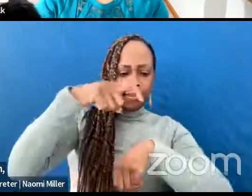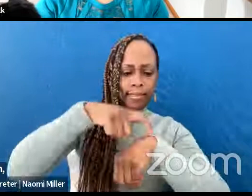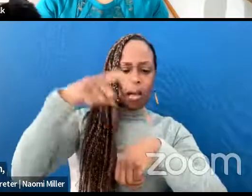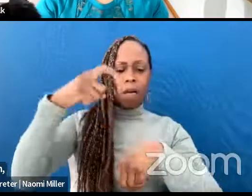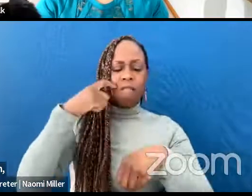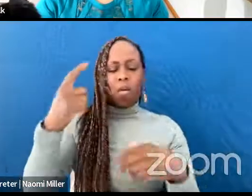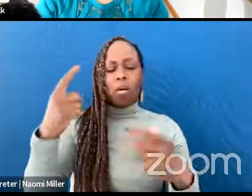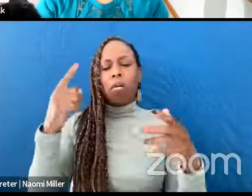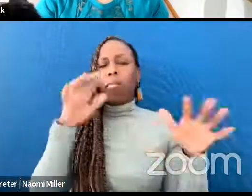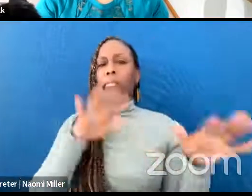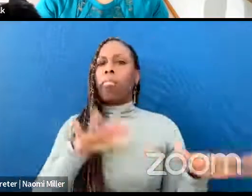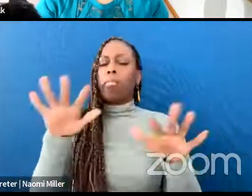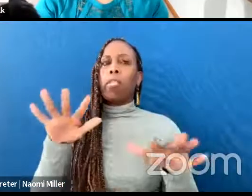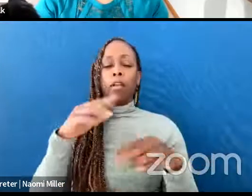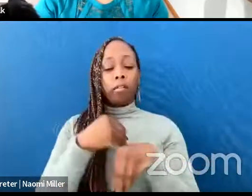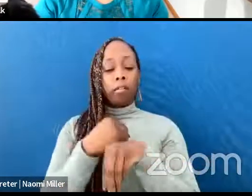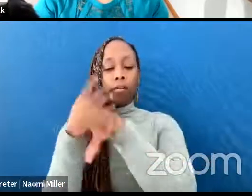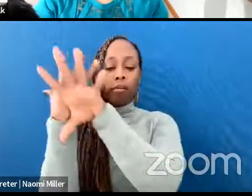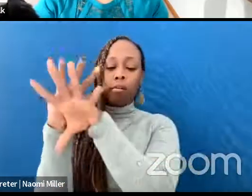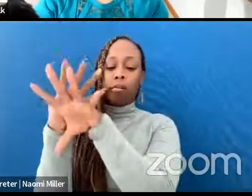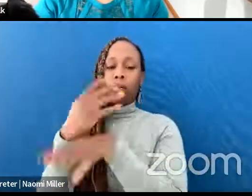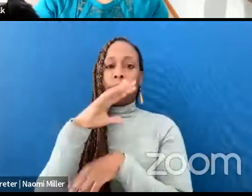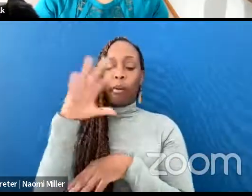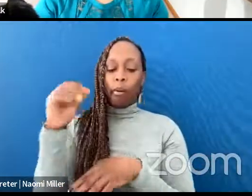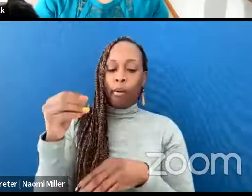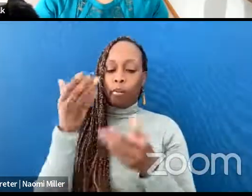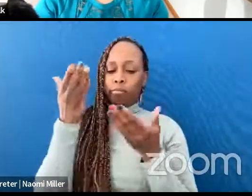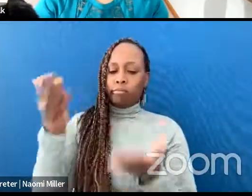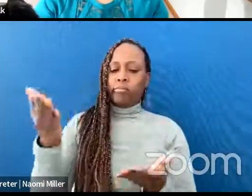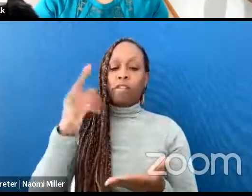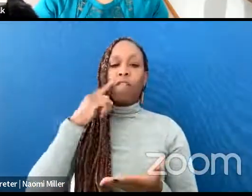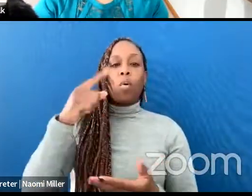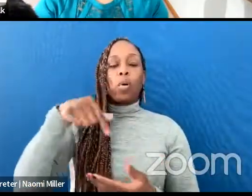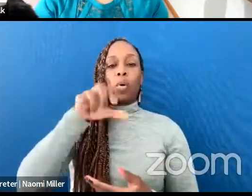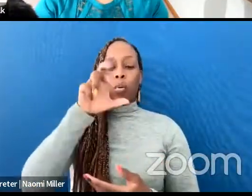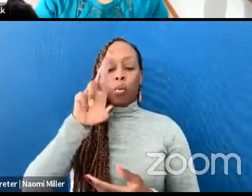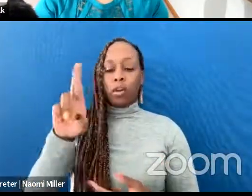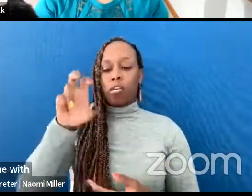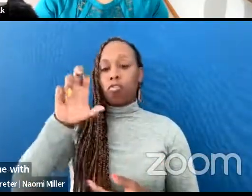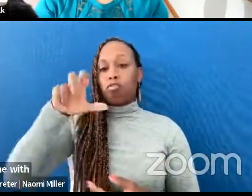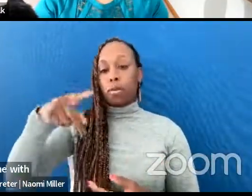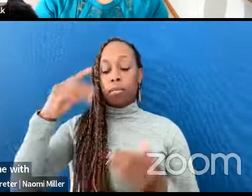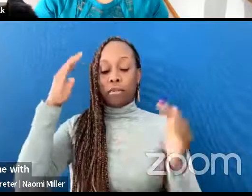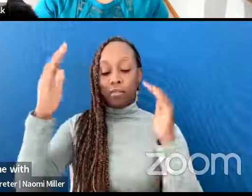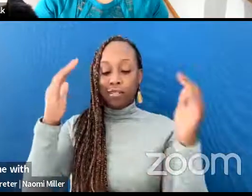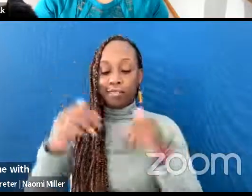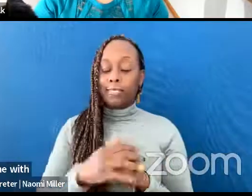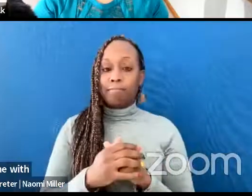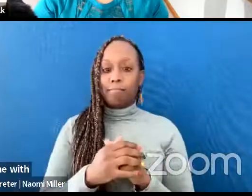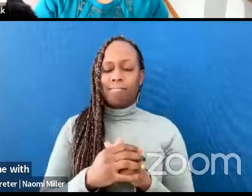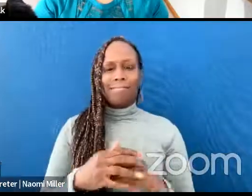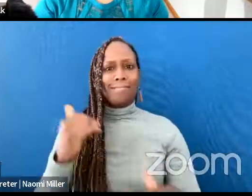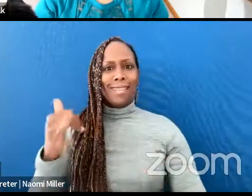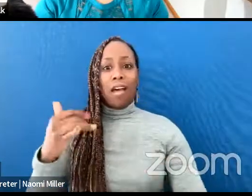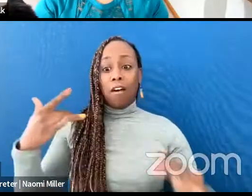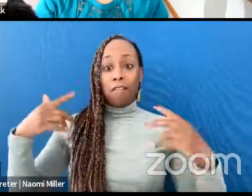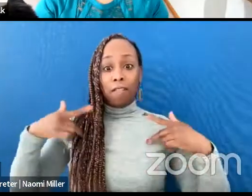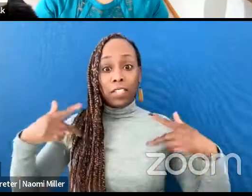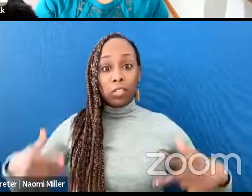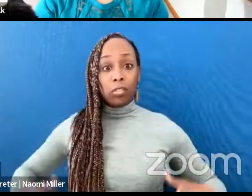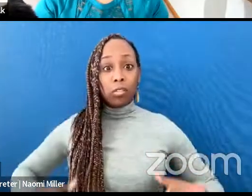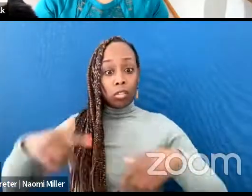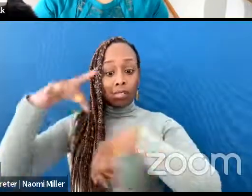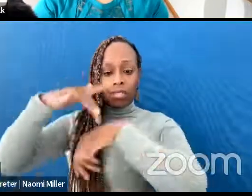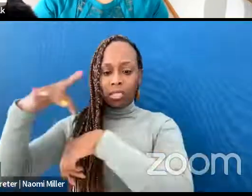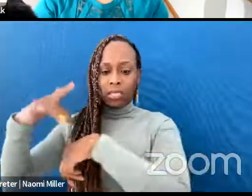physical touch and sharing air has become hazardous, these modes of connection have become especially precious access